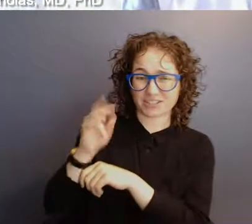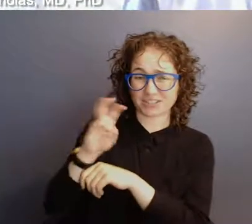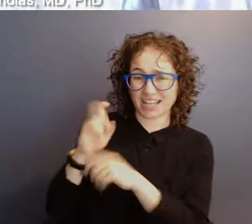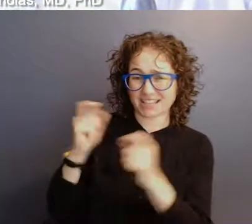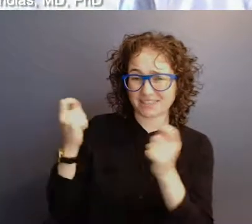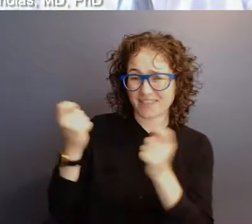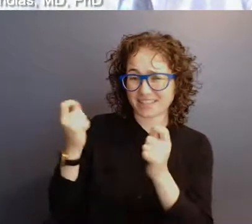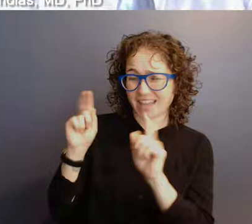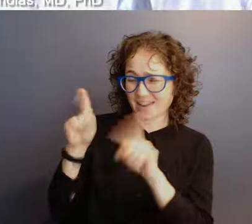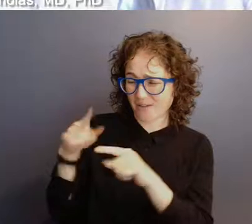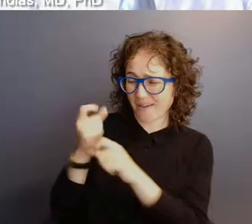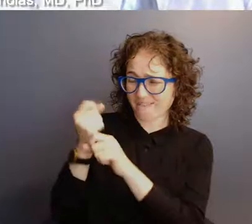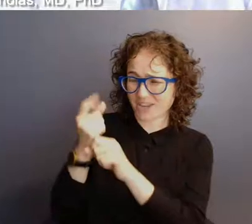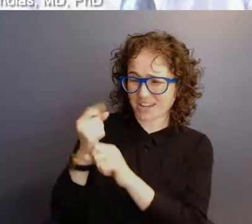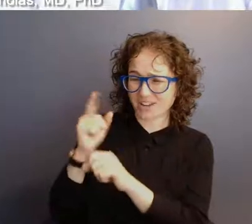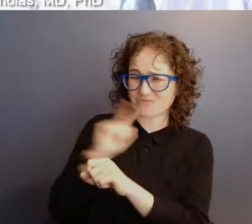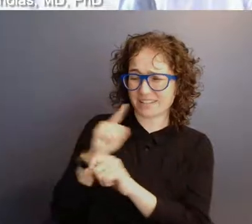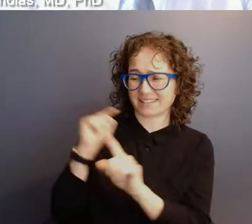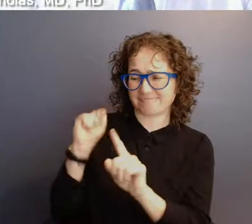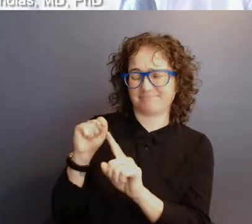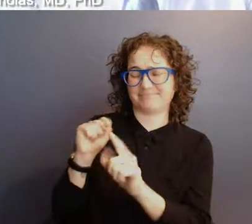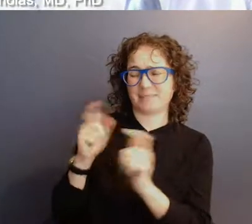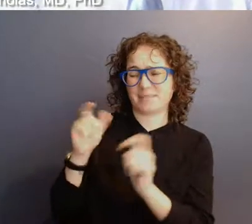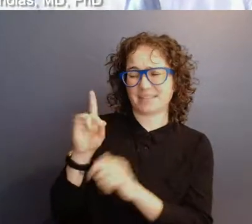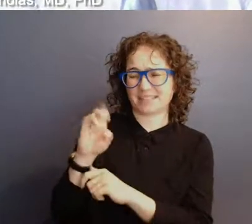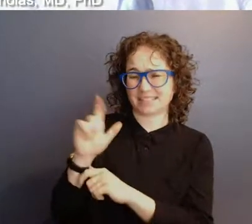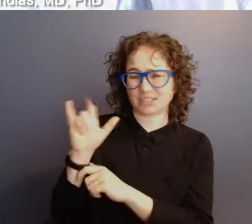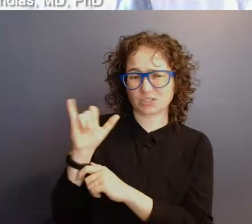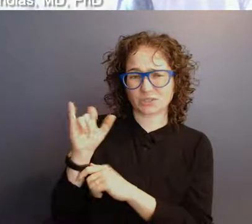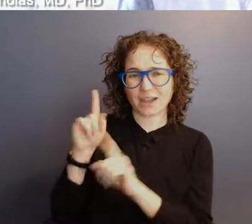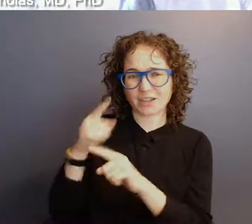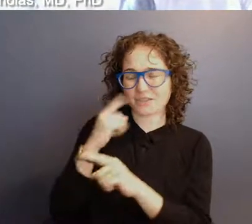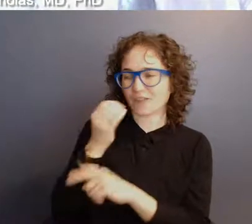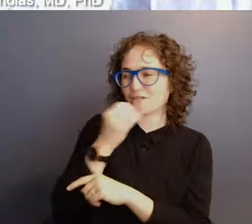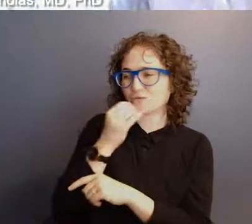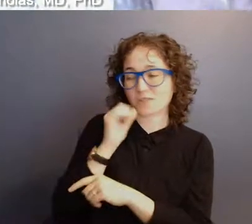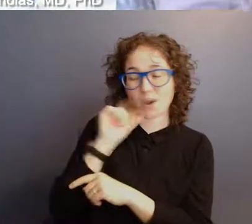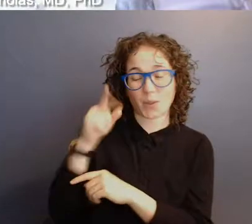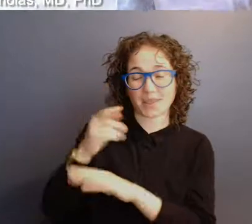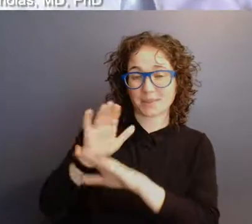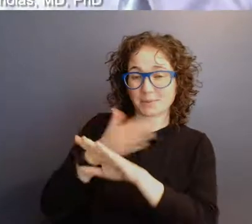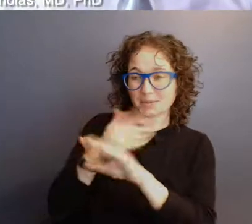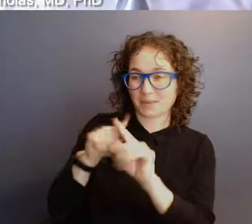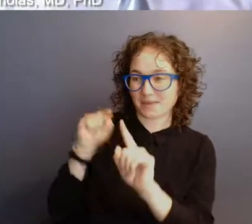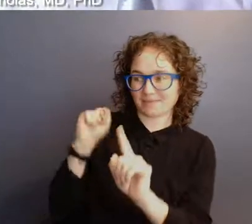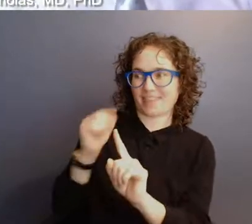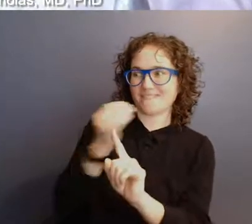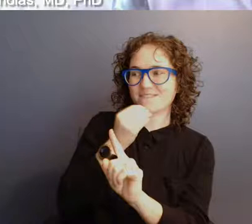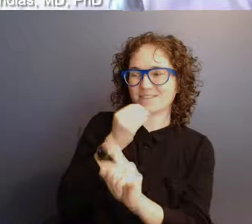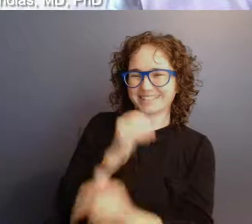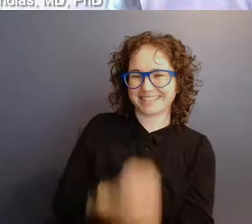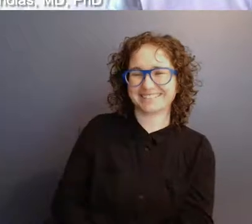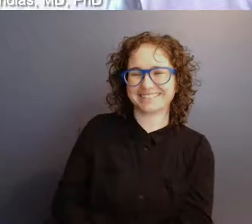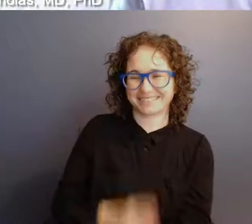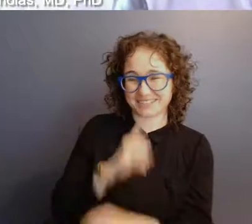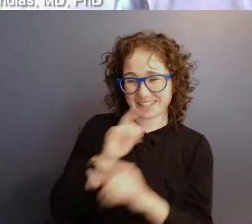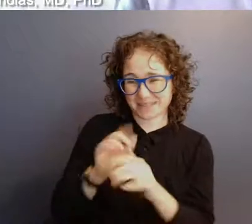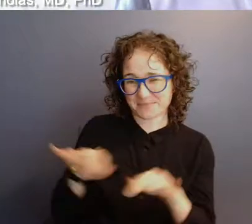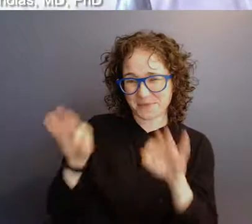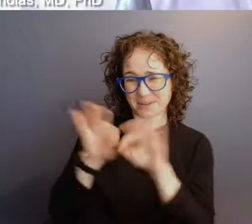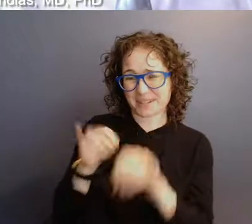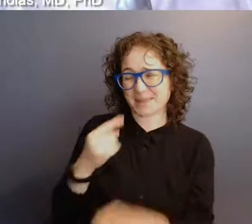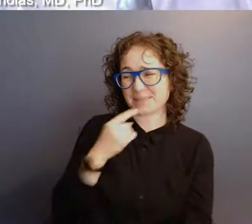me, that was a big deal as well. And I go for the food, not just the music, the food. Huge thing. I miss the